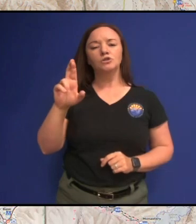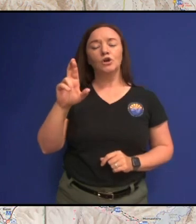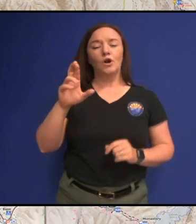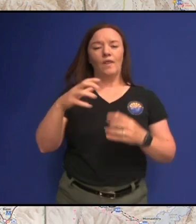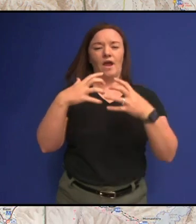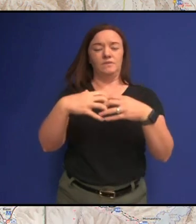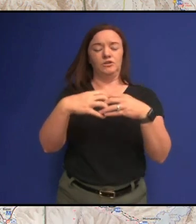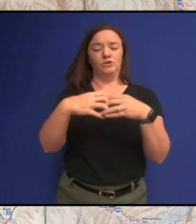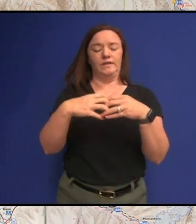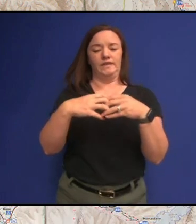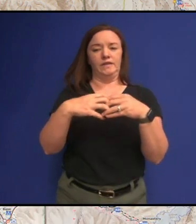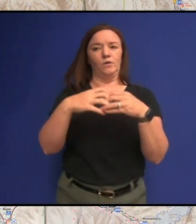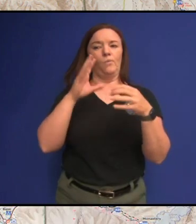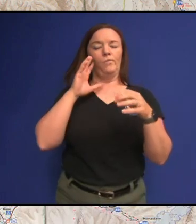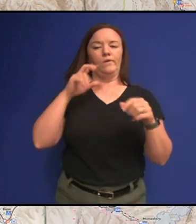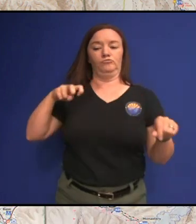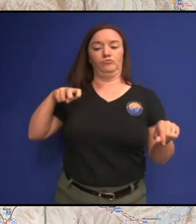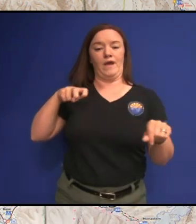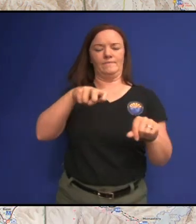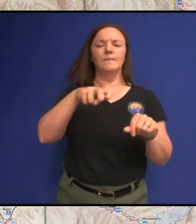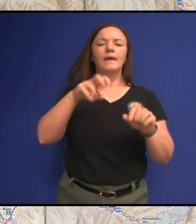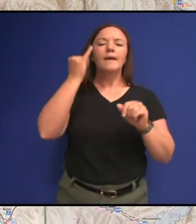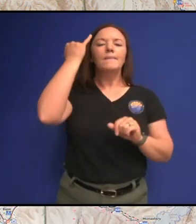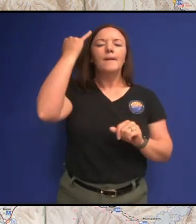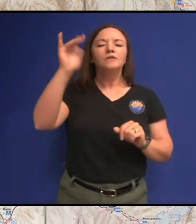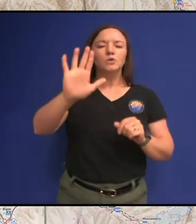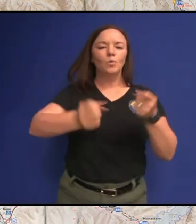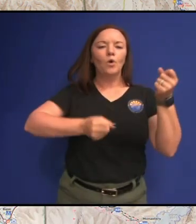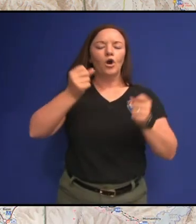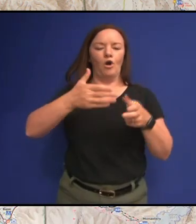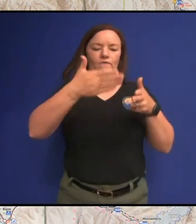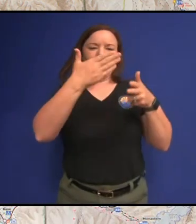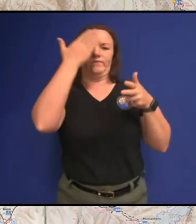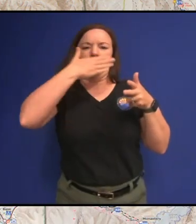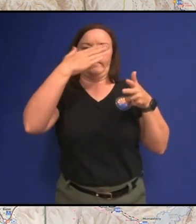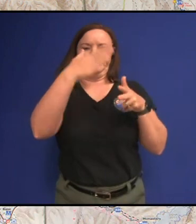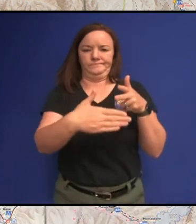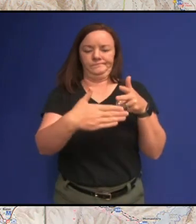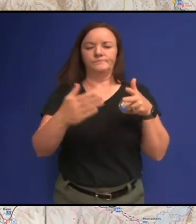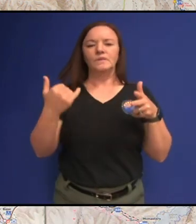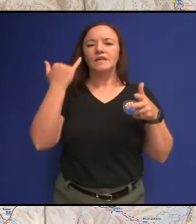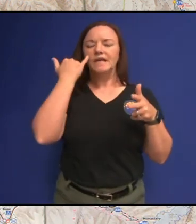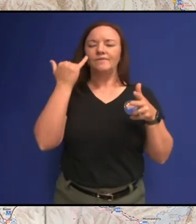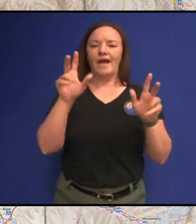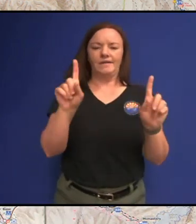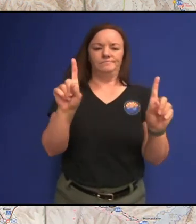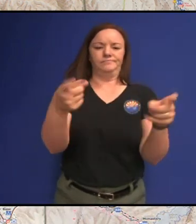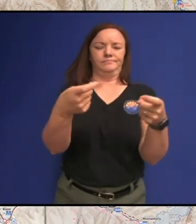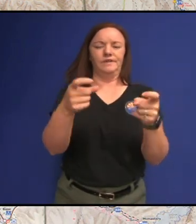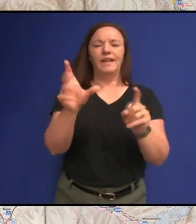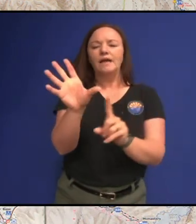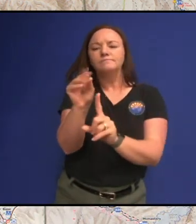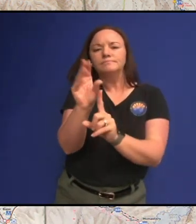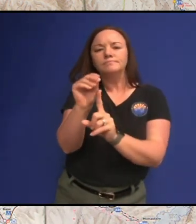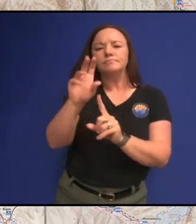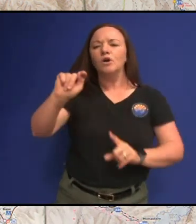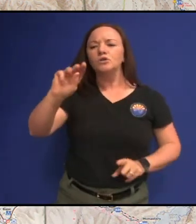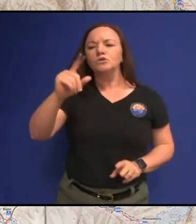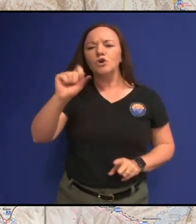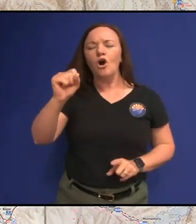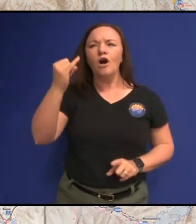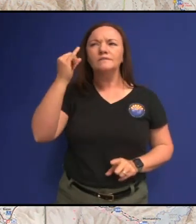drives up to the tree. If you can imagine on the front of your car, if you had some big tongs that, like salad tongs, I don't know if